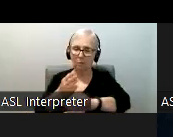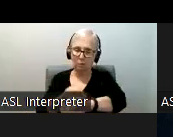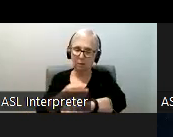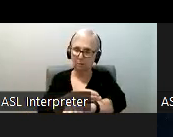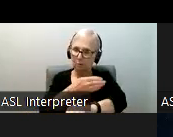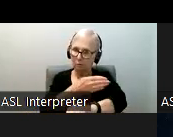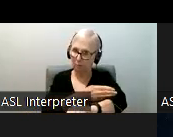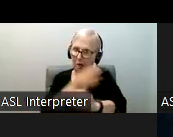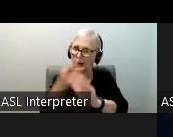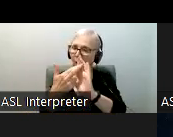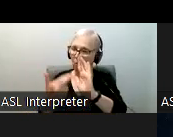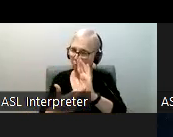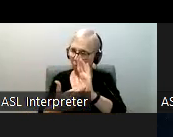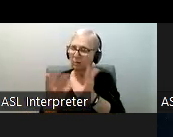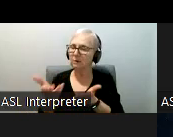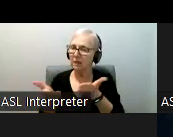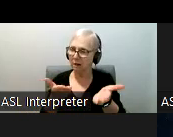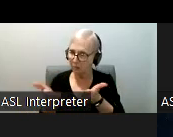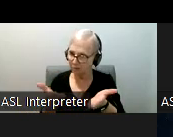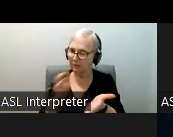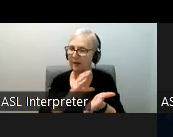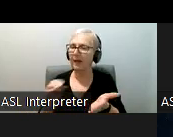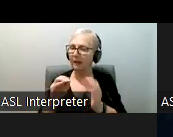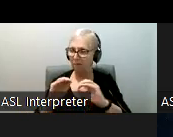rules, our services, and our organization.